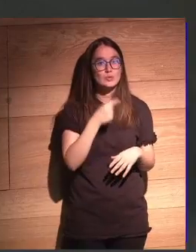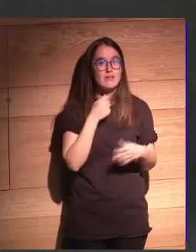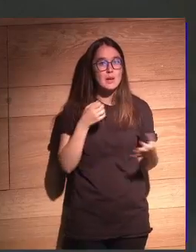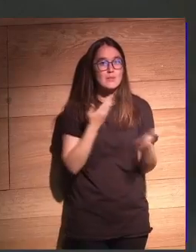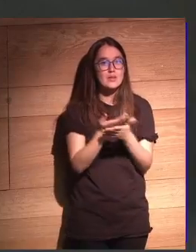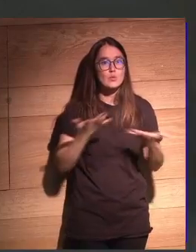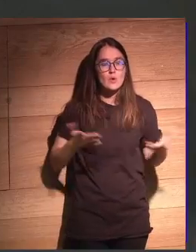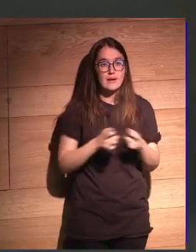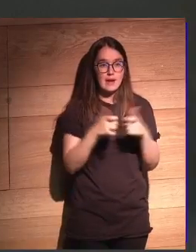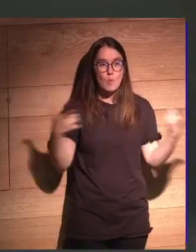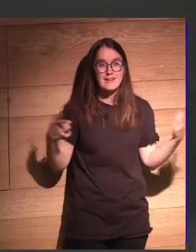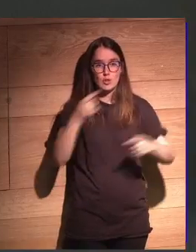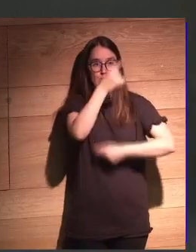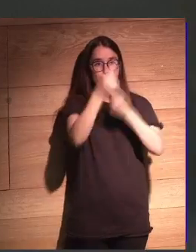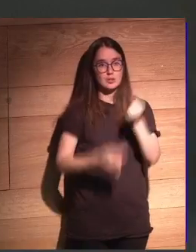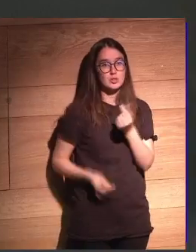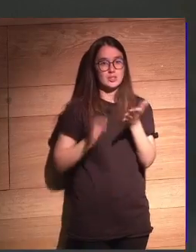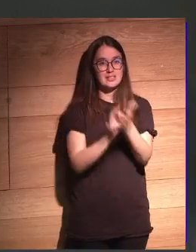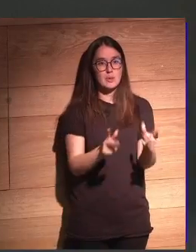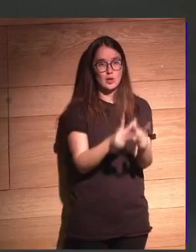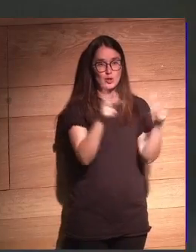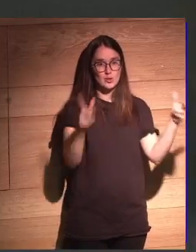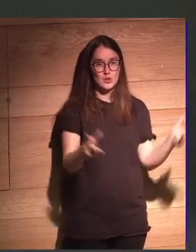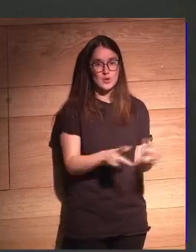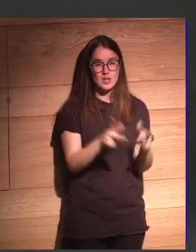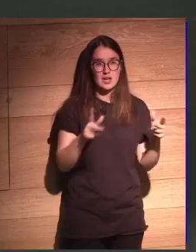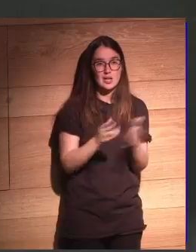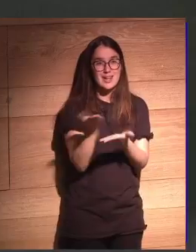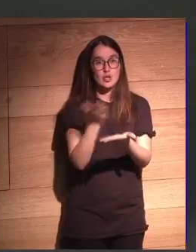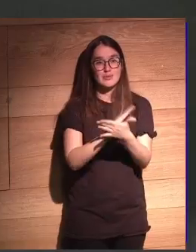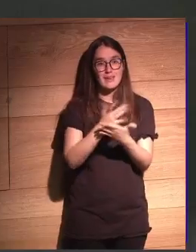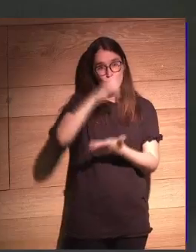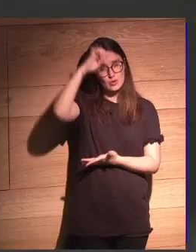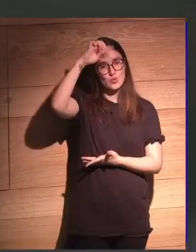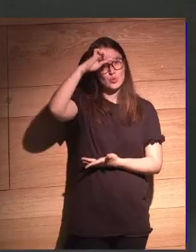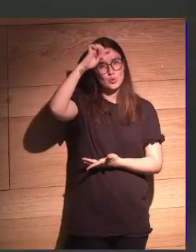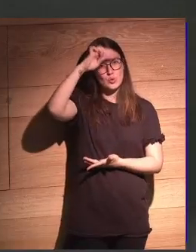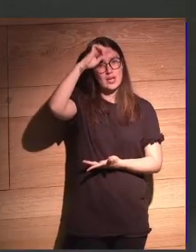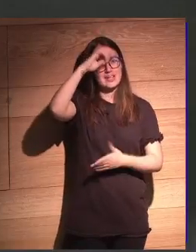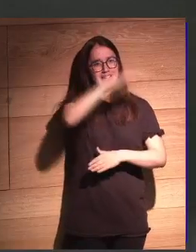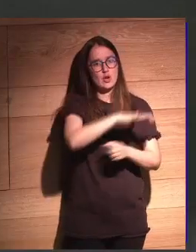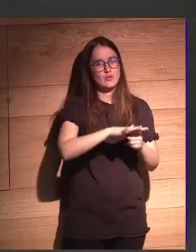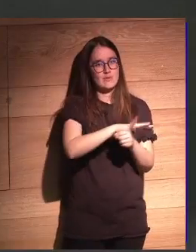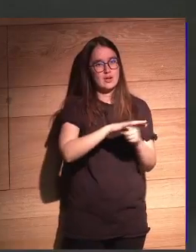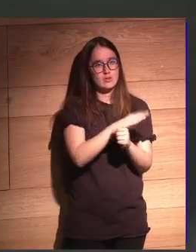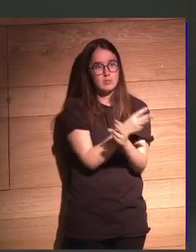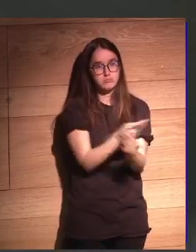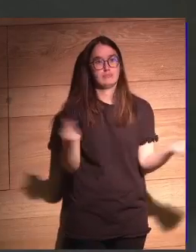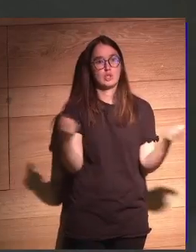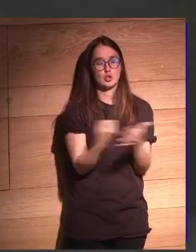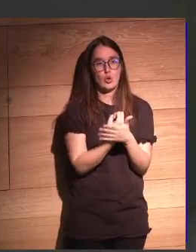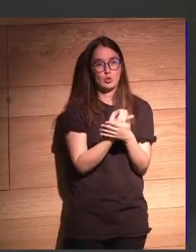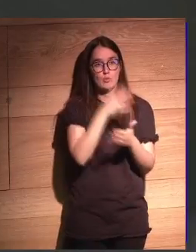the aptitudes to do anything to improve the situation. We need to improve the action of the